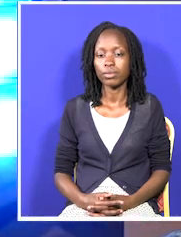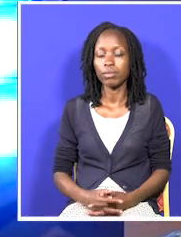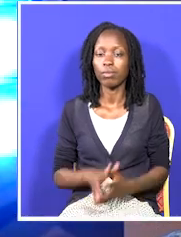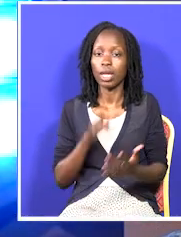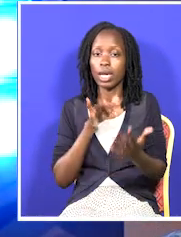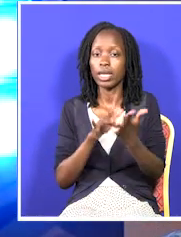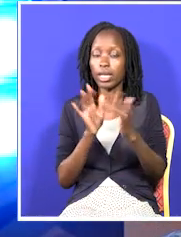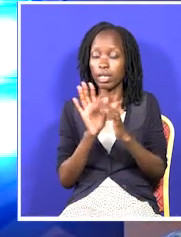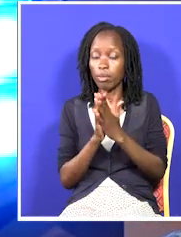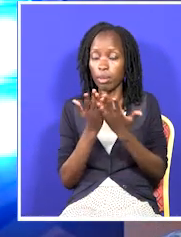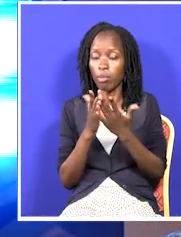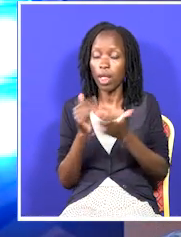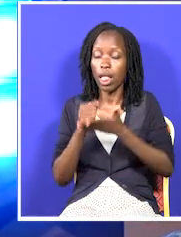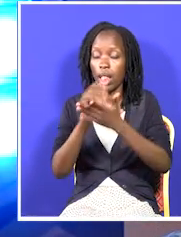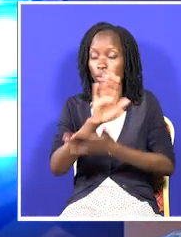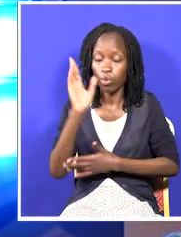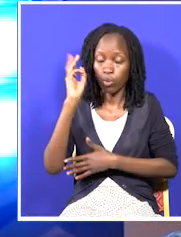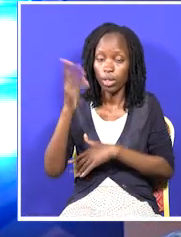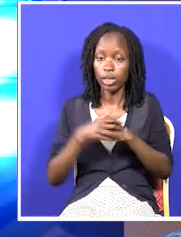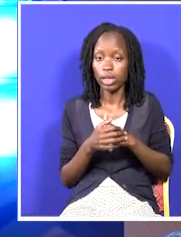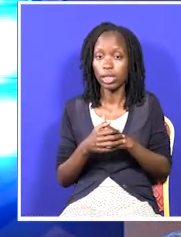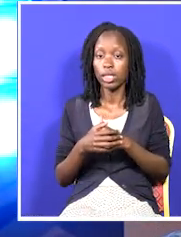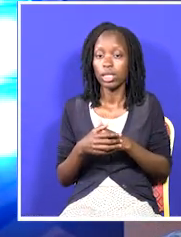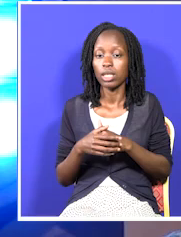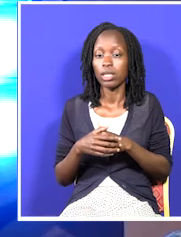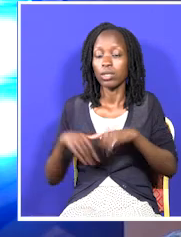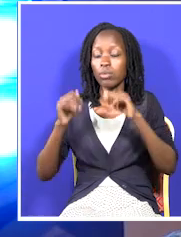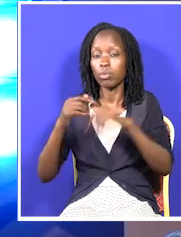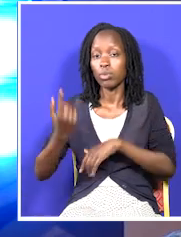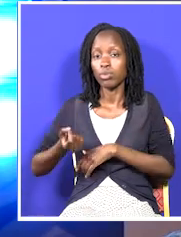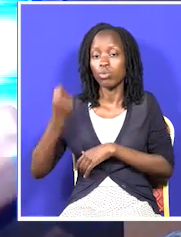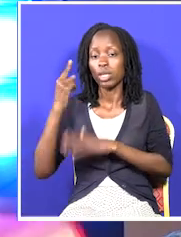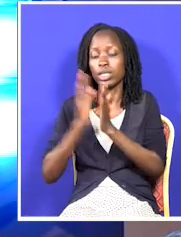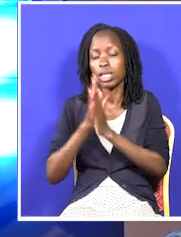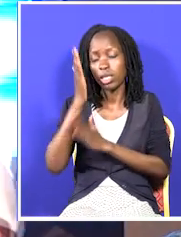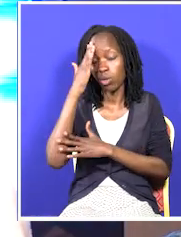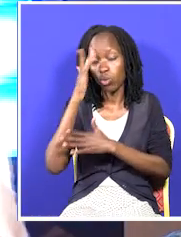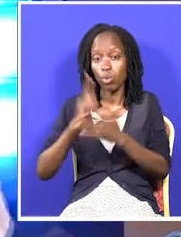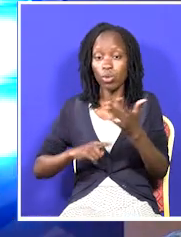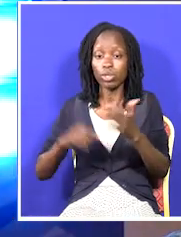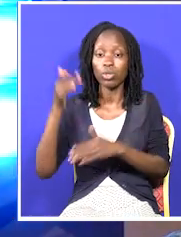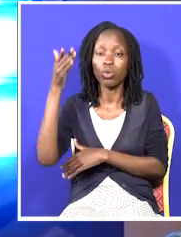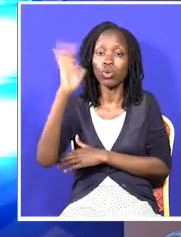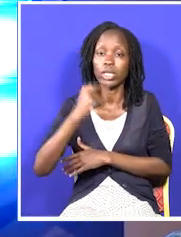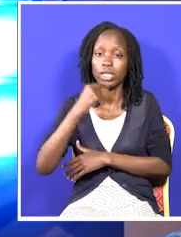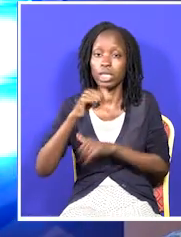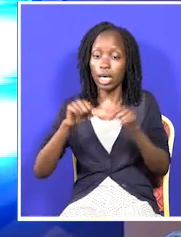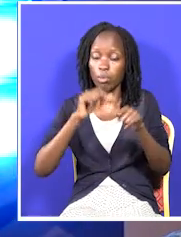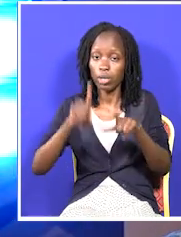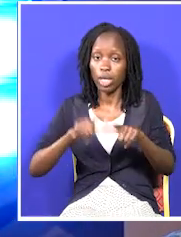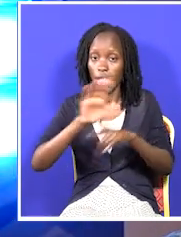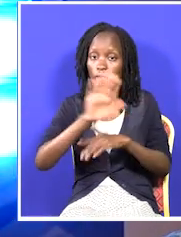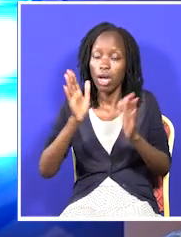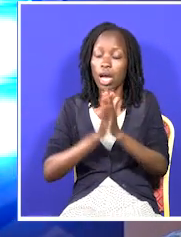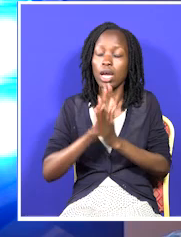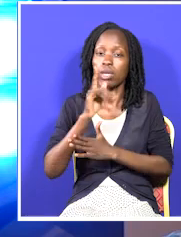Reading the Word of God will help you to be able to understand and know what God is saying about your life